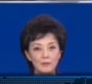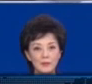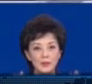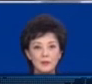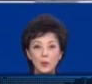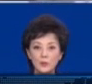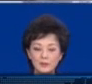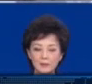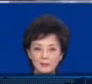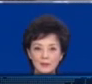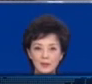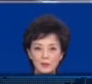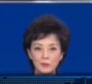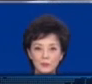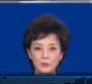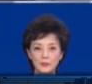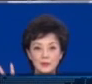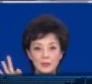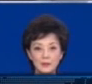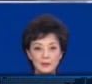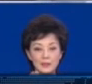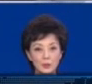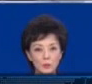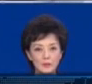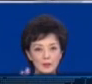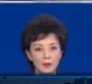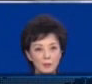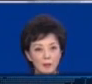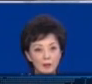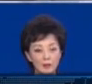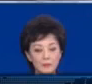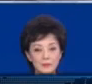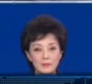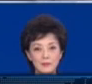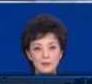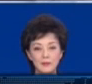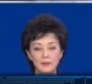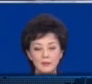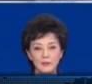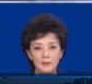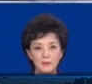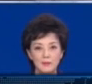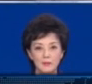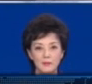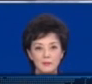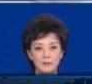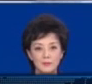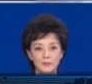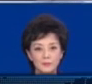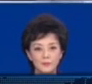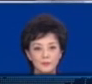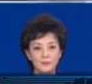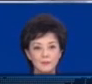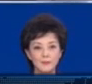People have limited knowledge about the virus and the coronavirus. China has accumulated valuable